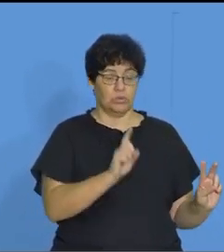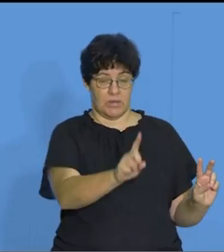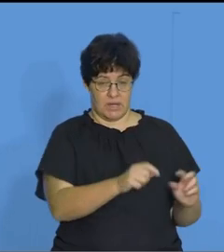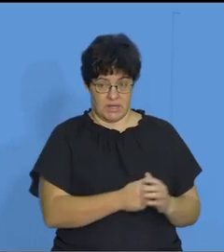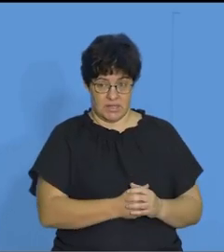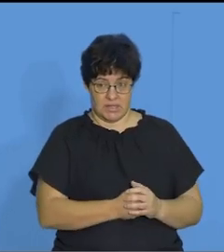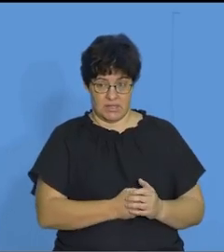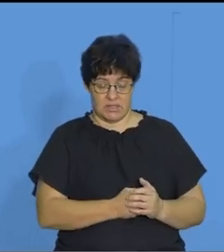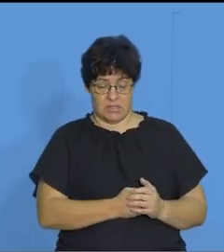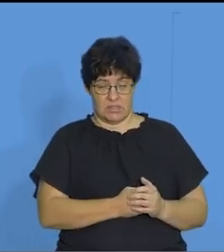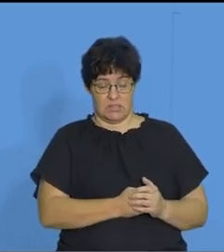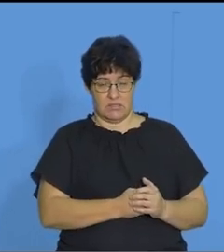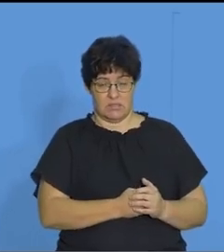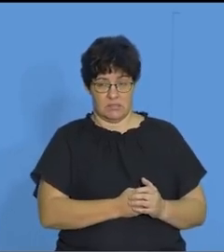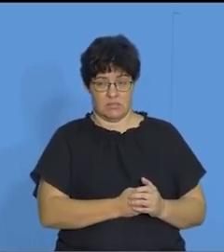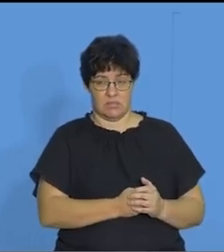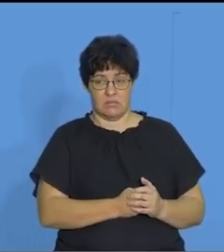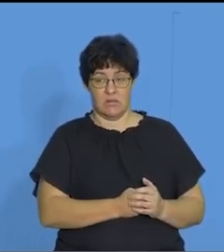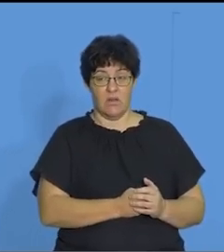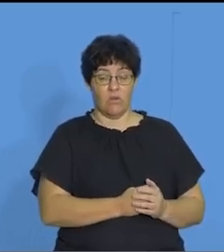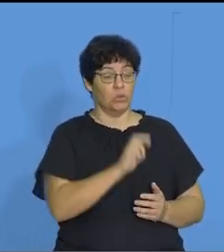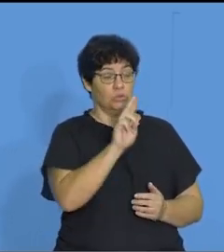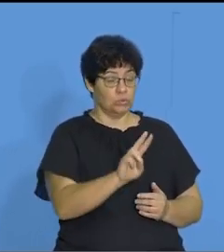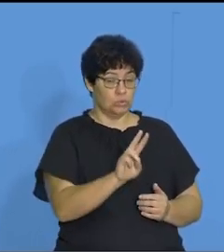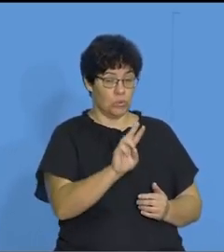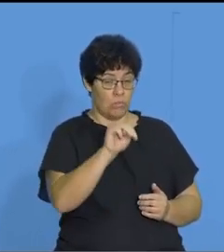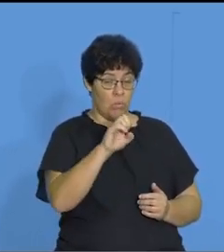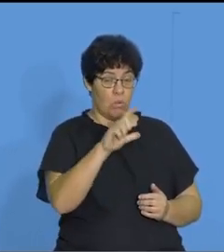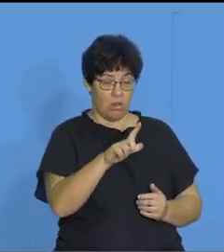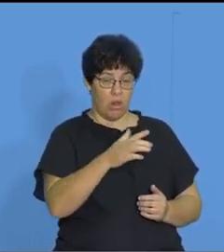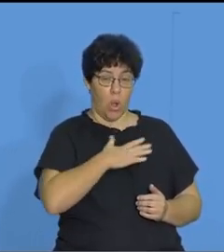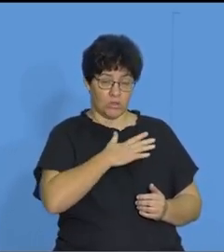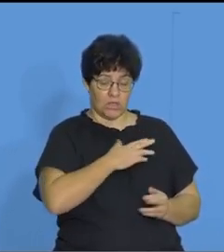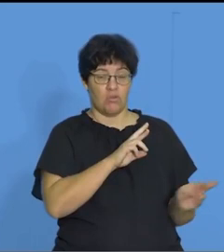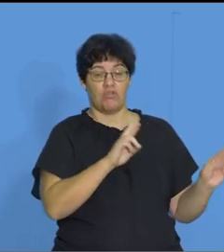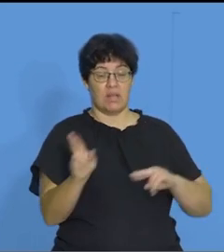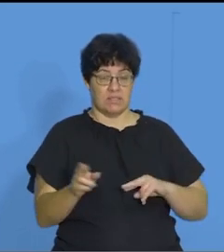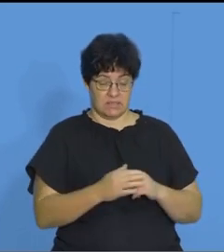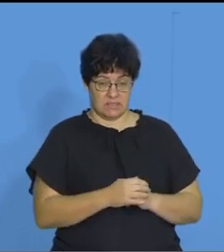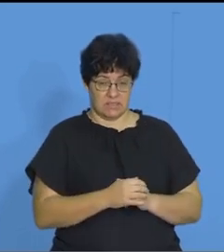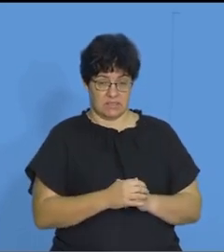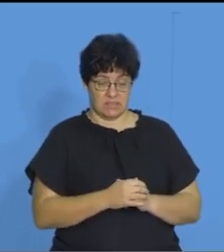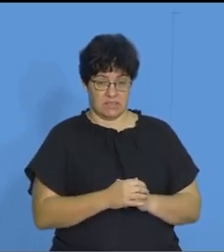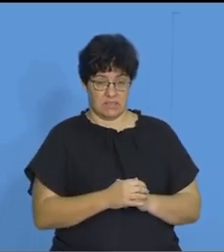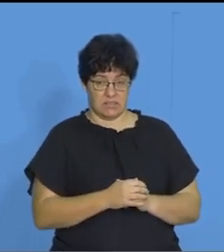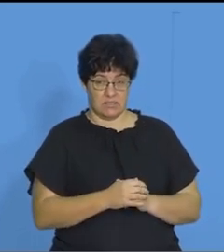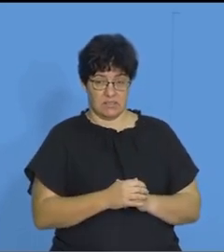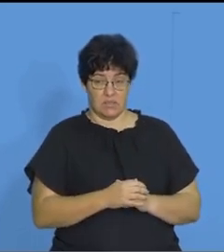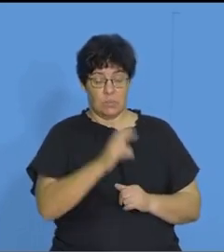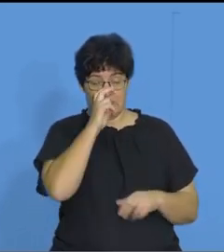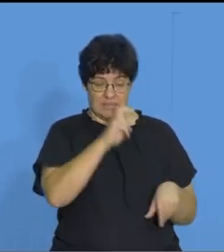2:1, okay? Now, for the entire 2 moles of the oxygen to react, we need,